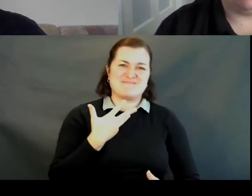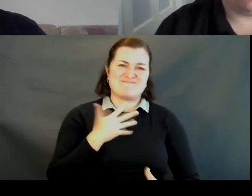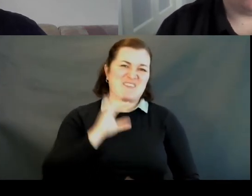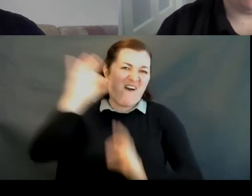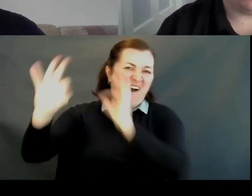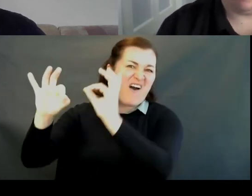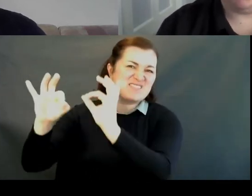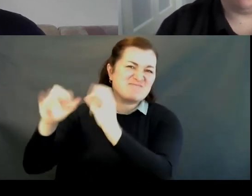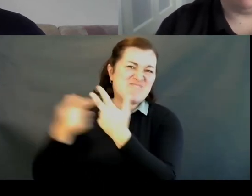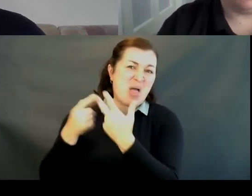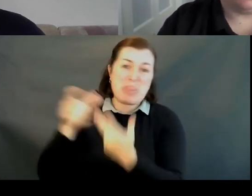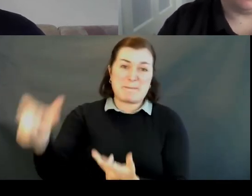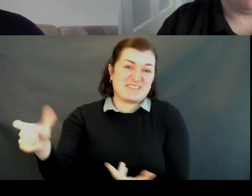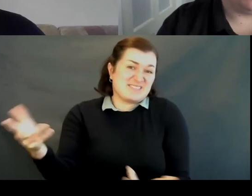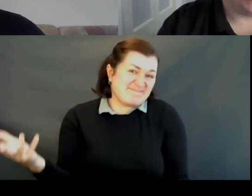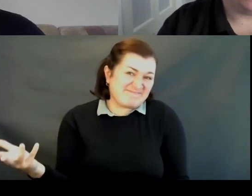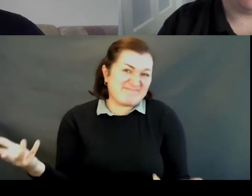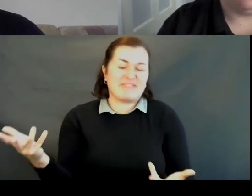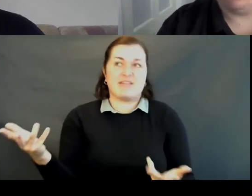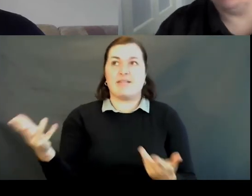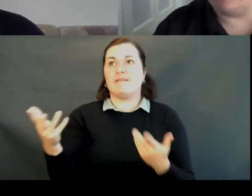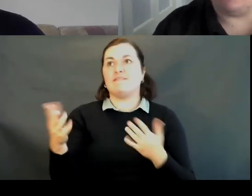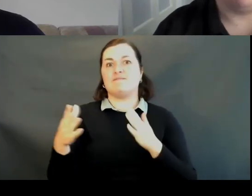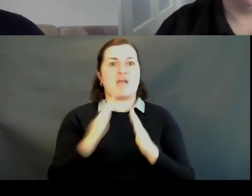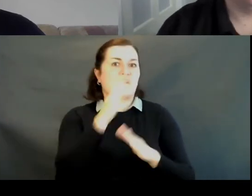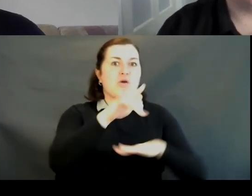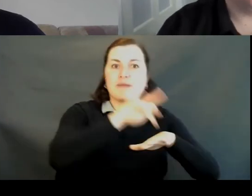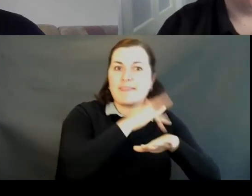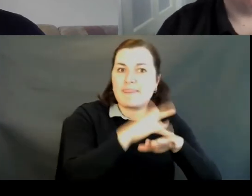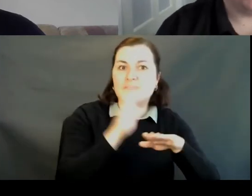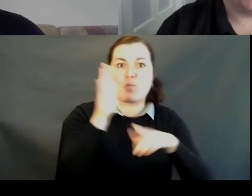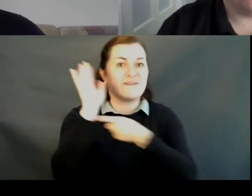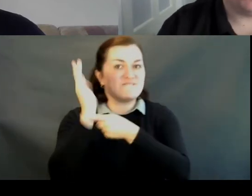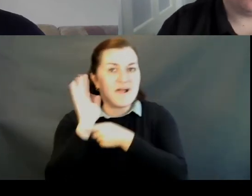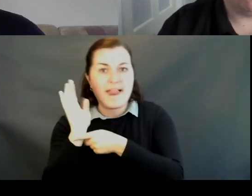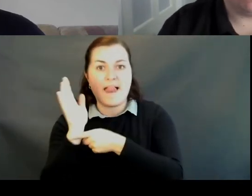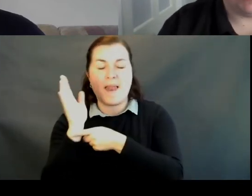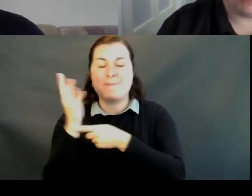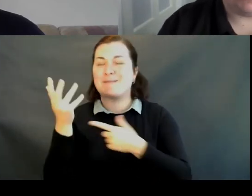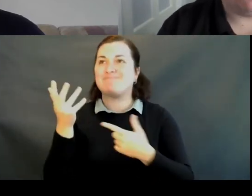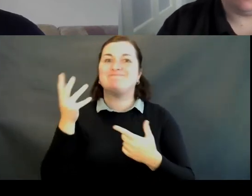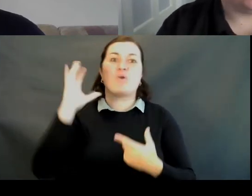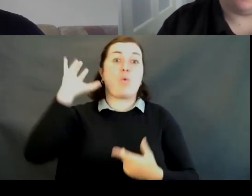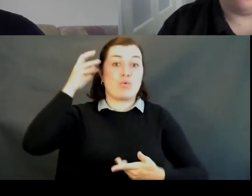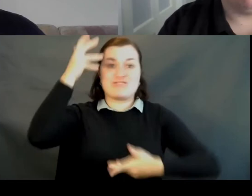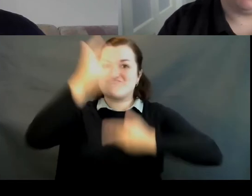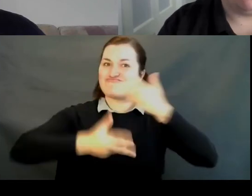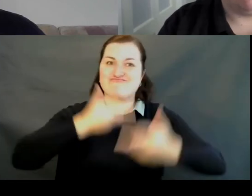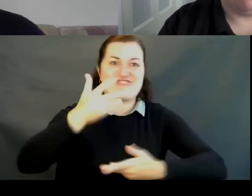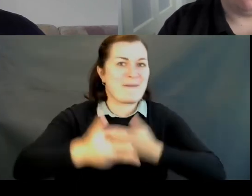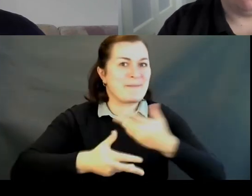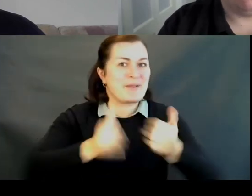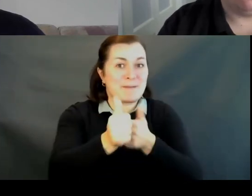something that, you know, should be quite enjoyable, such as going to the theatre or watching a film, you know, audio description is there to just over one